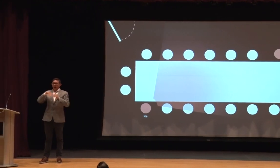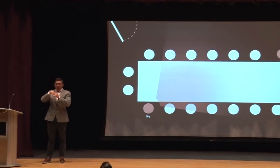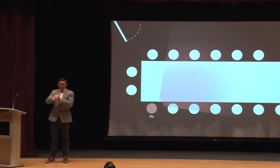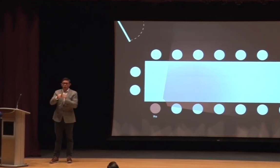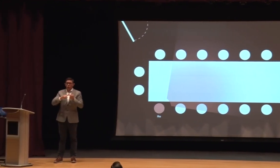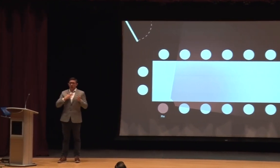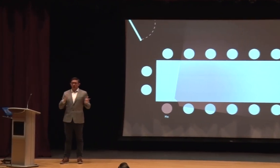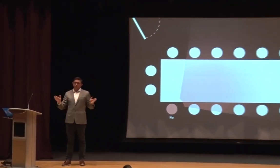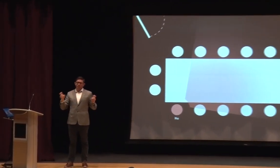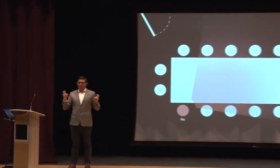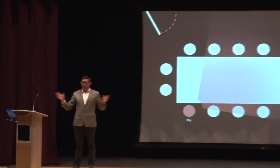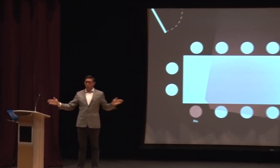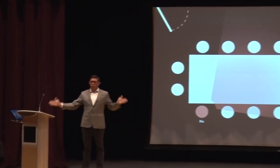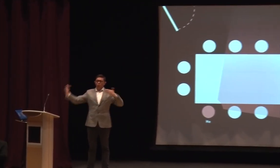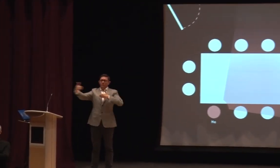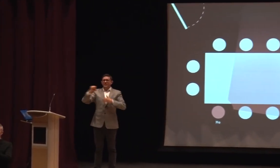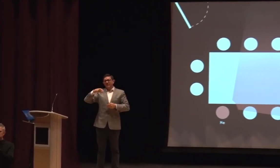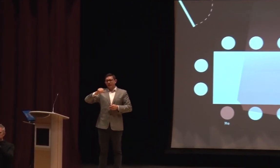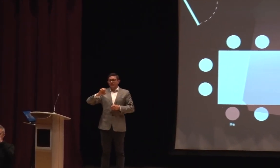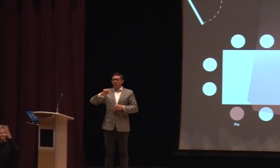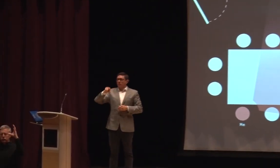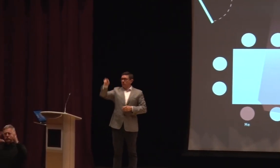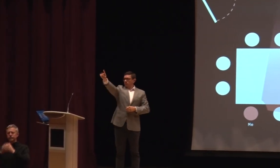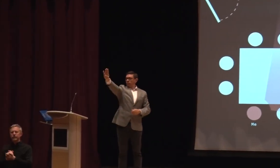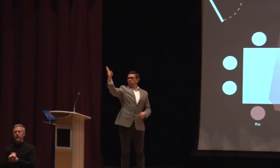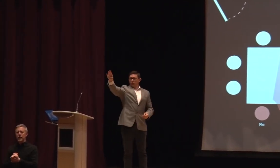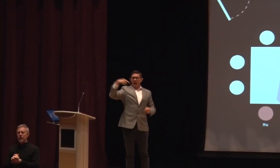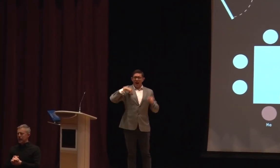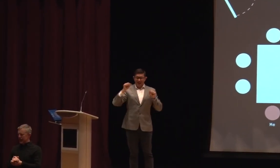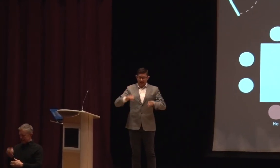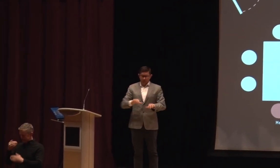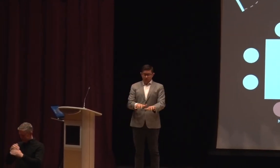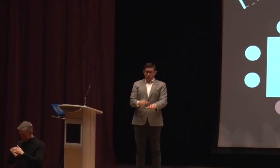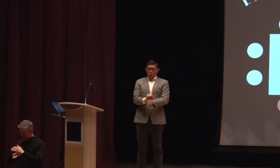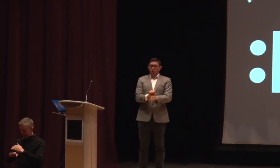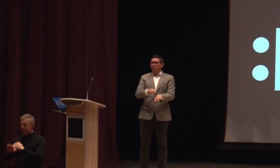laid out. As soon as you come in,